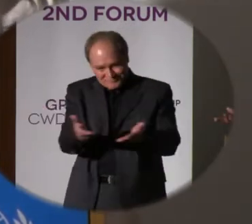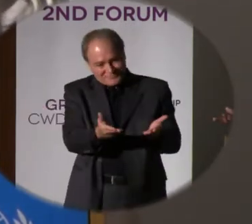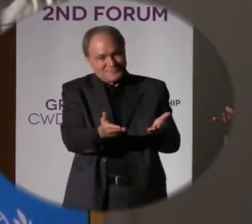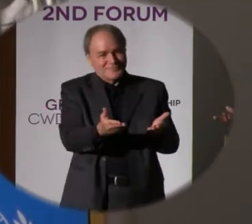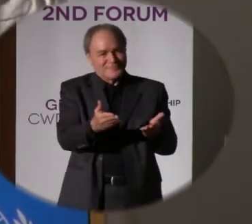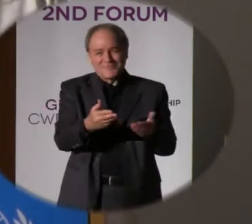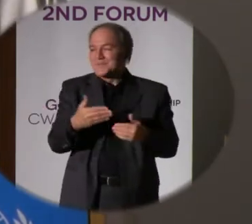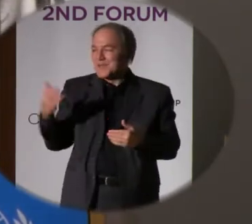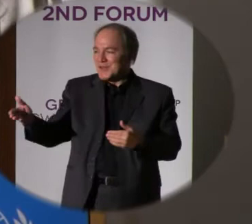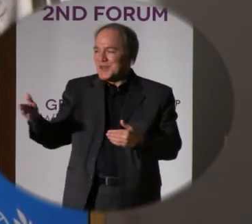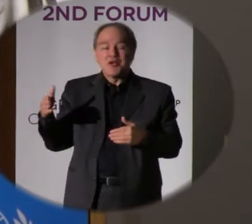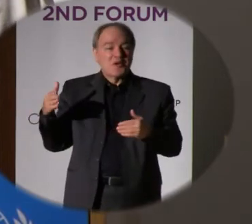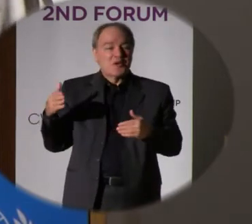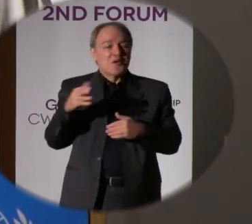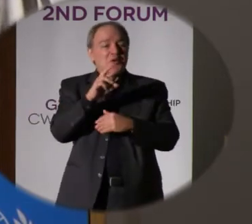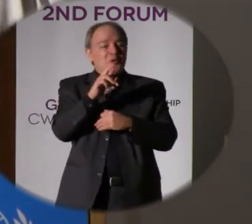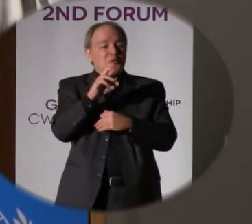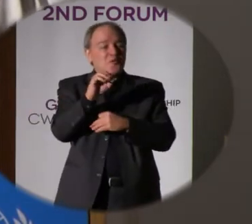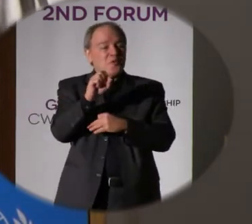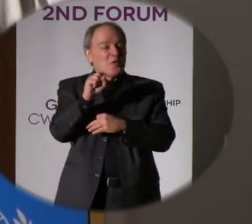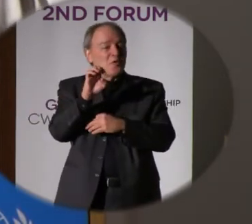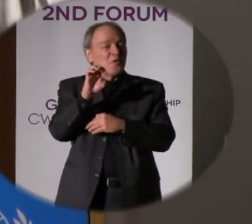podium,